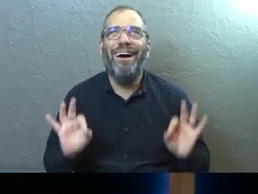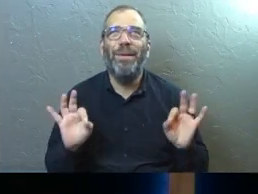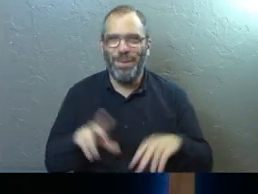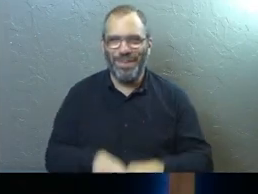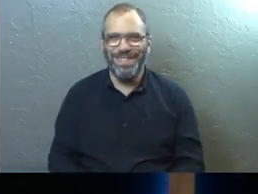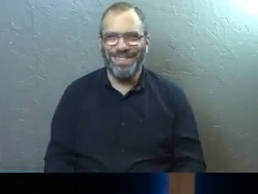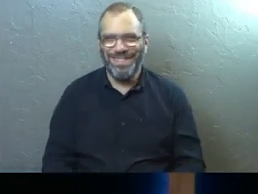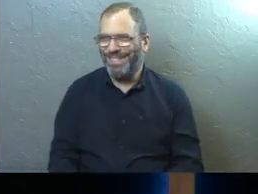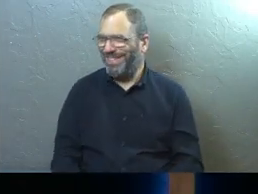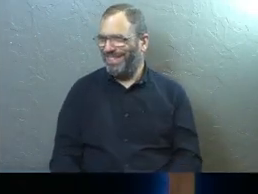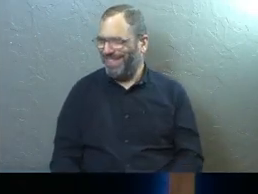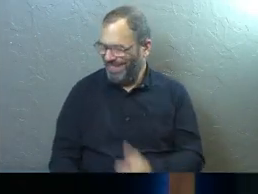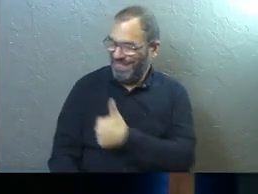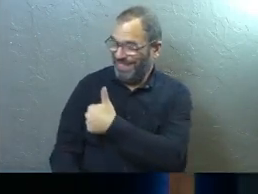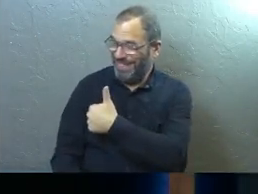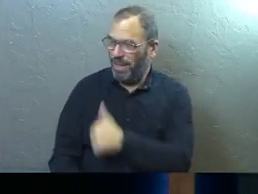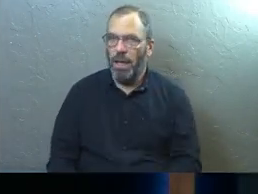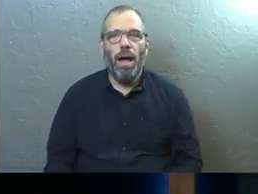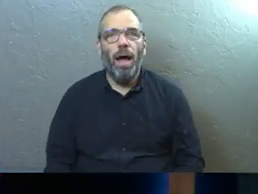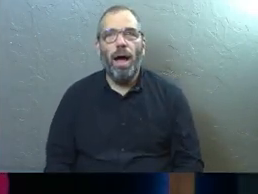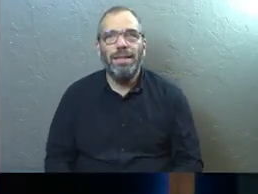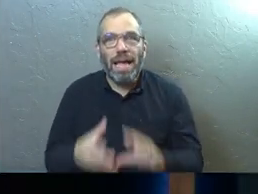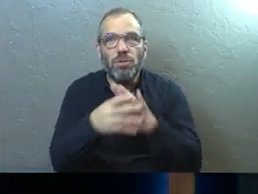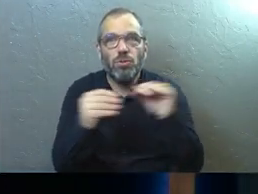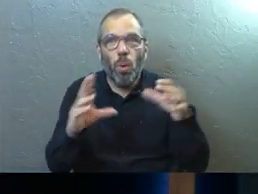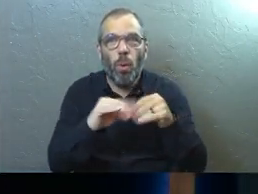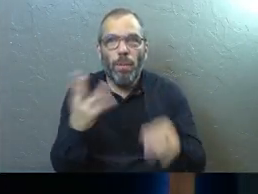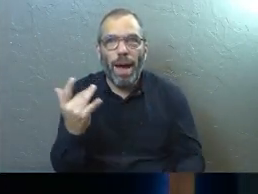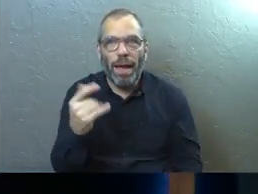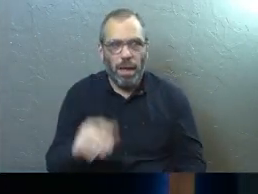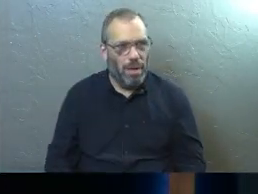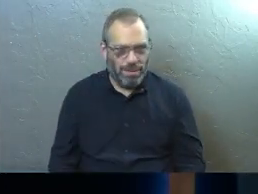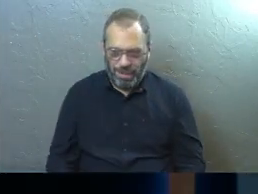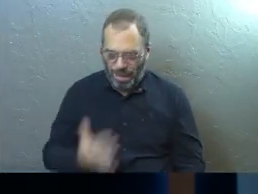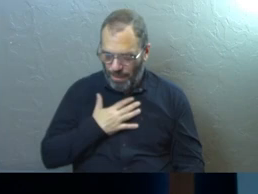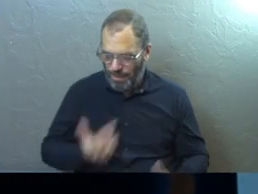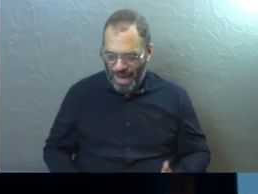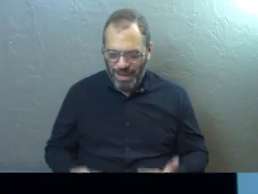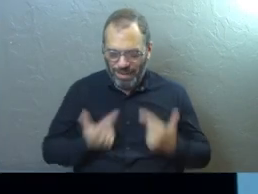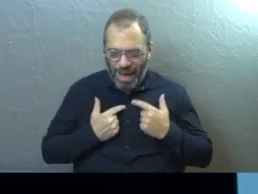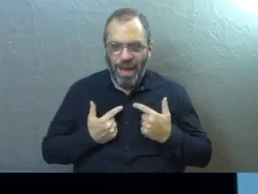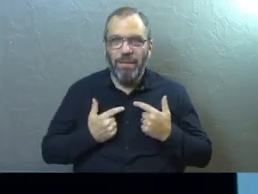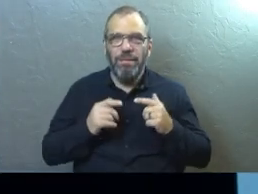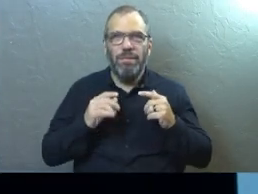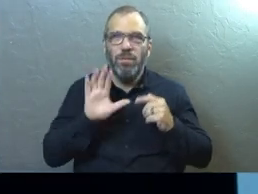go. And I say all that because I think that is the reality for us a